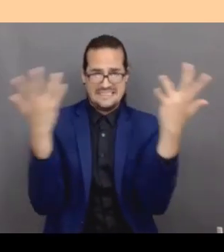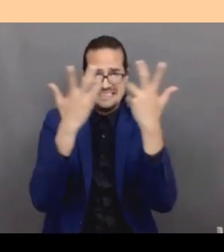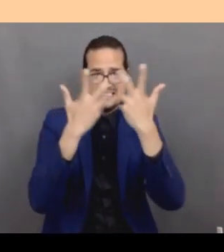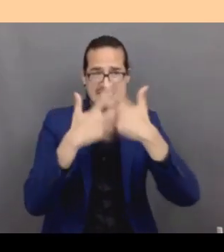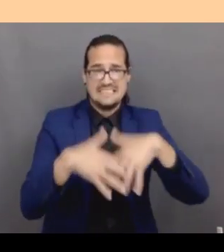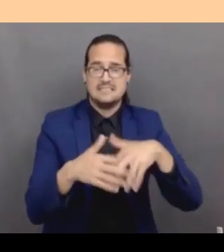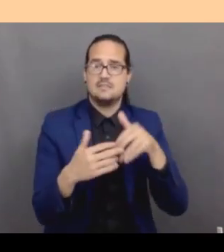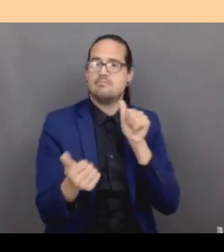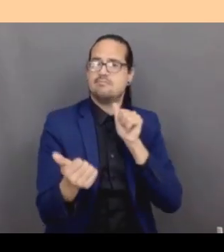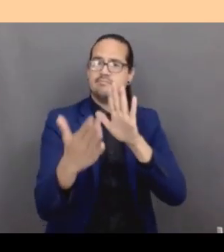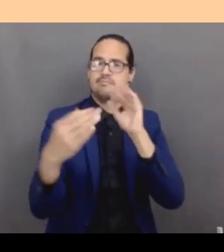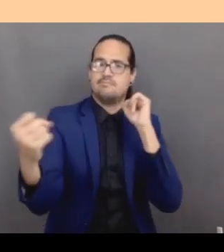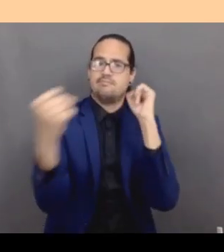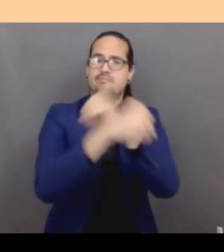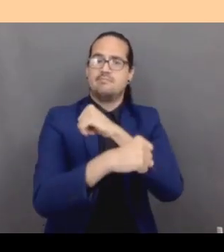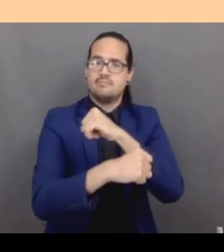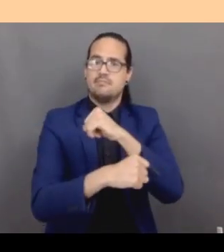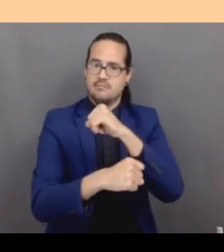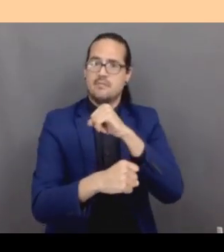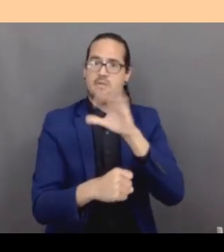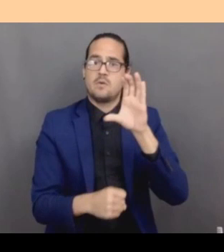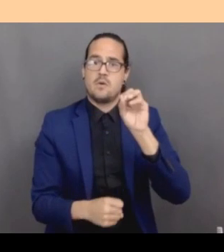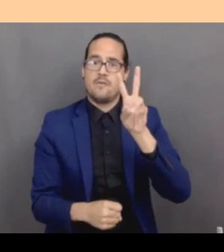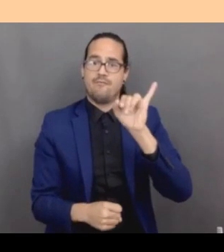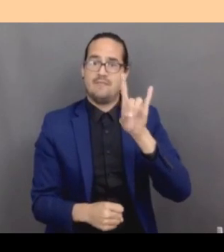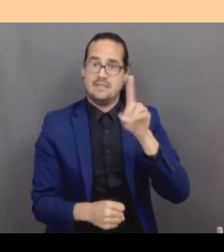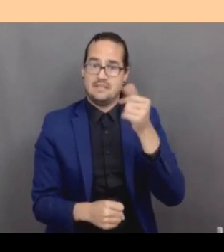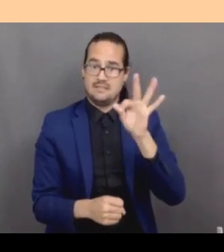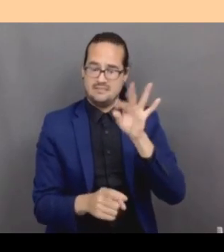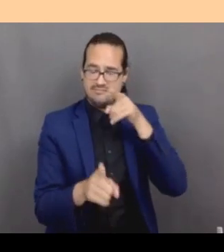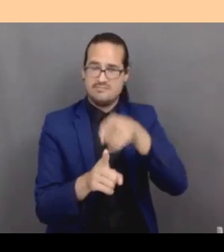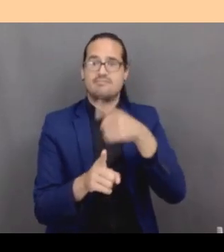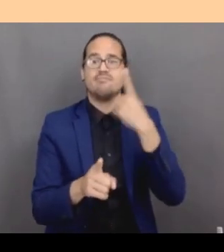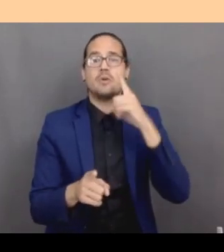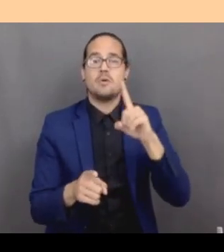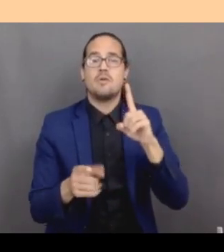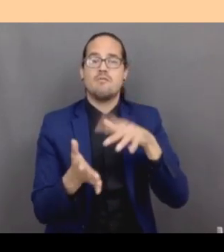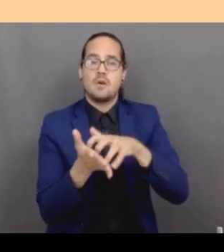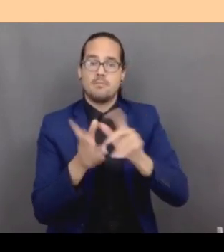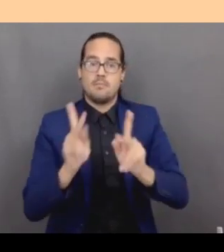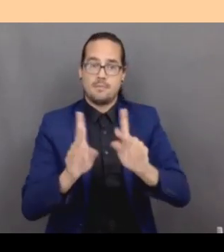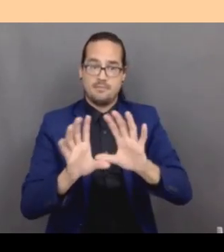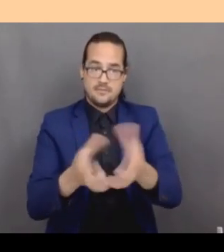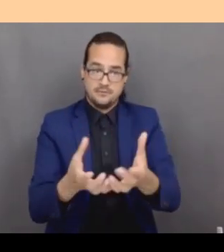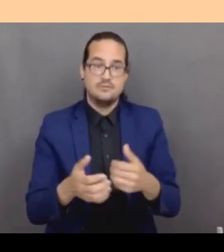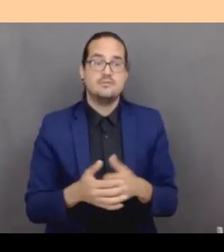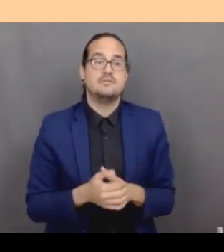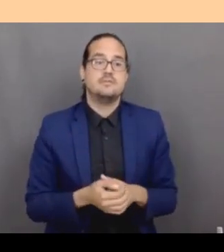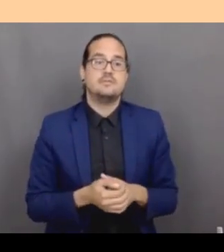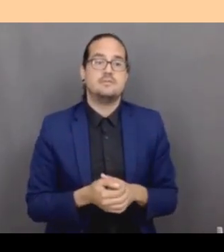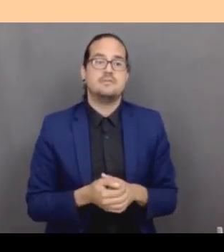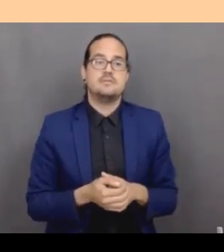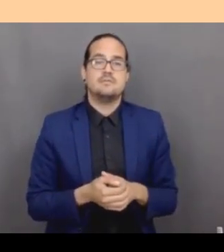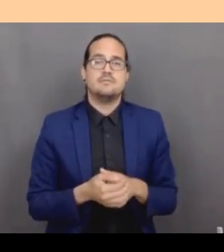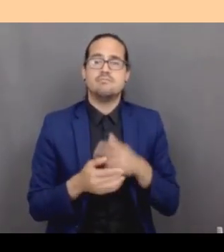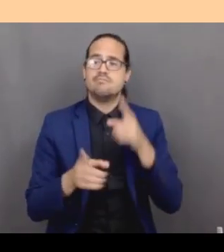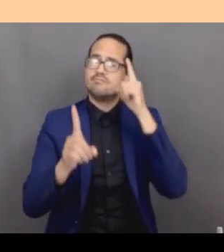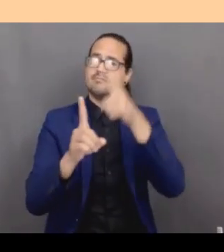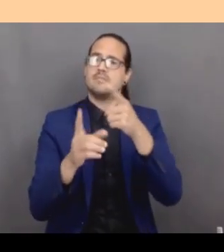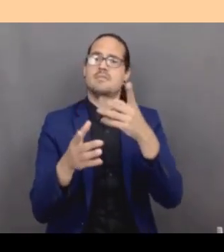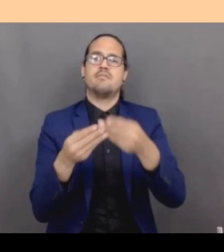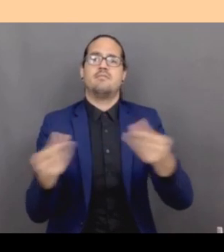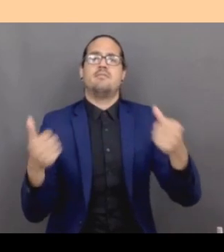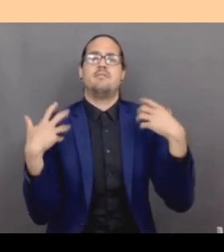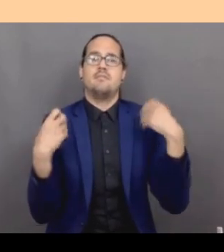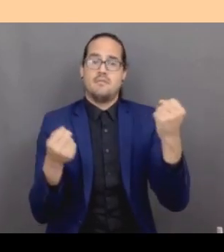while providing resources for all Marin County residents. Keeping our strategic plan in mind, Health and Human Services is creating an